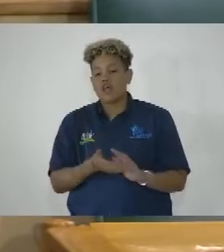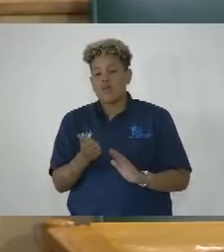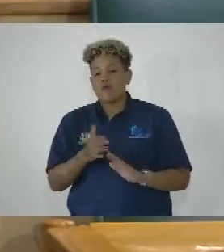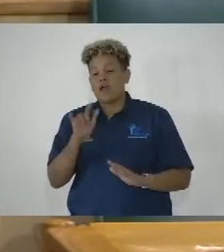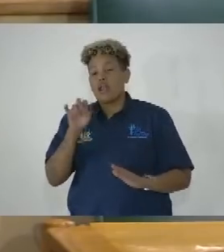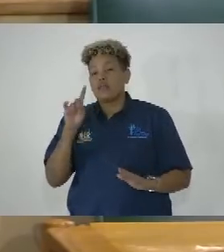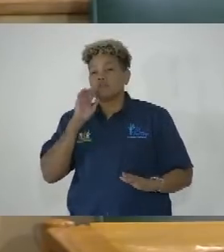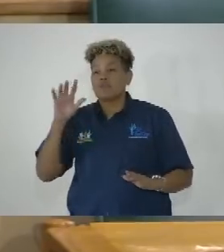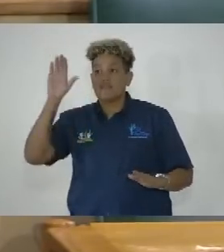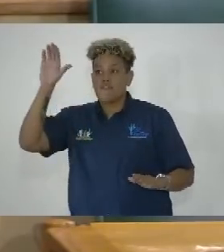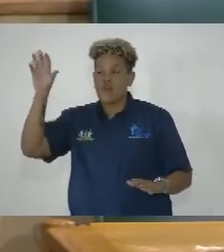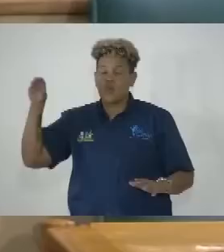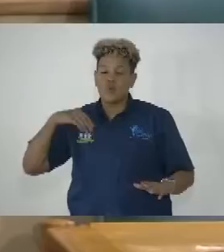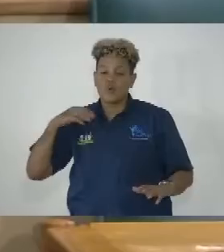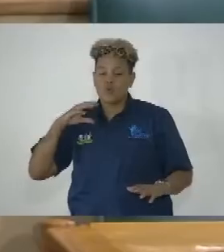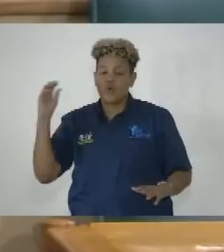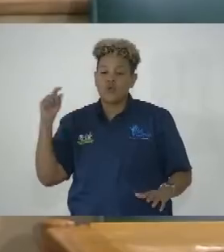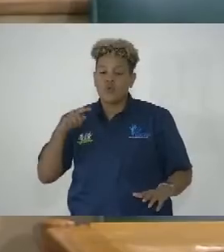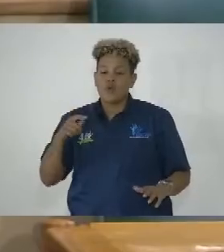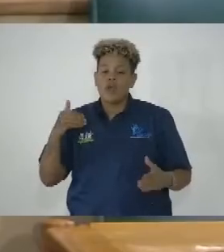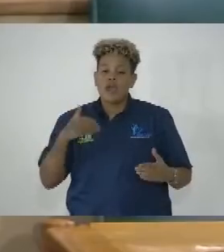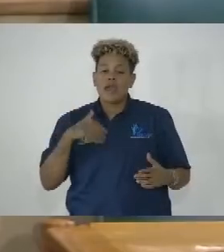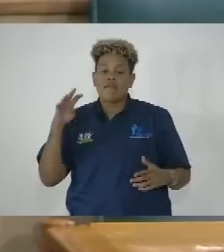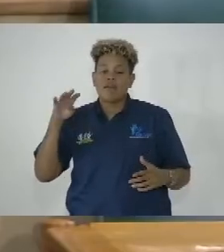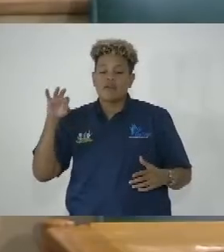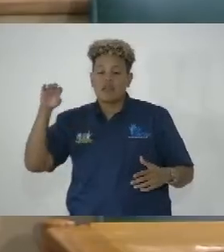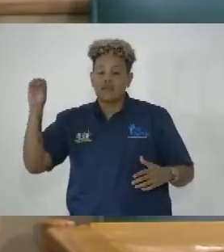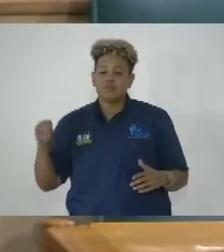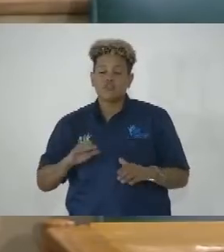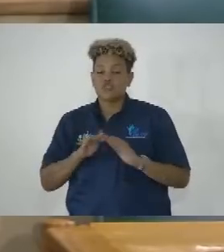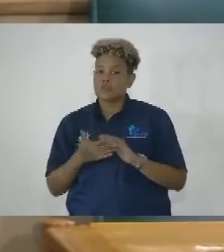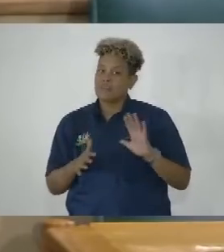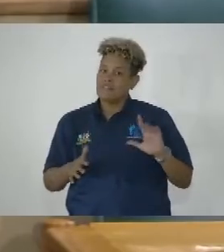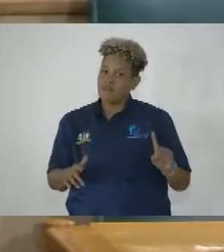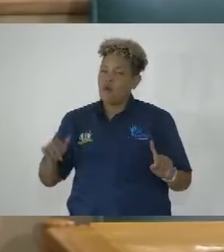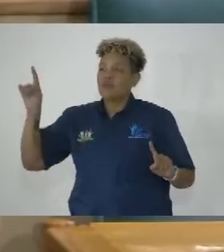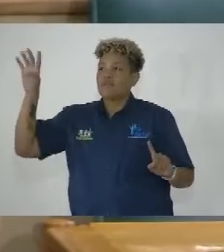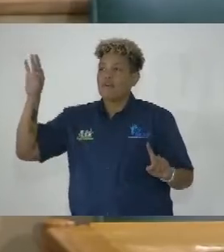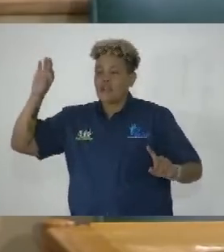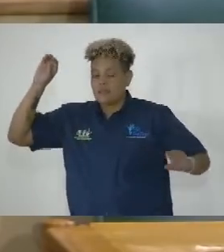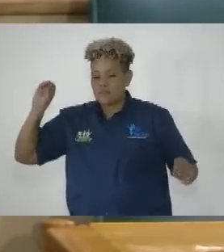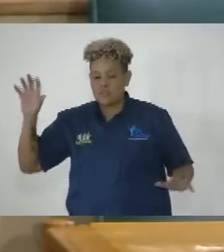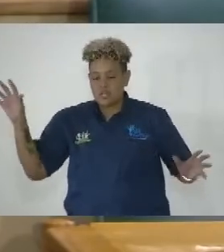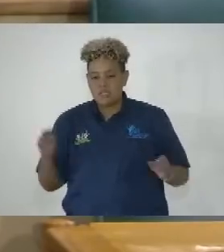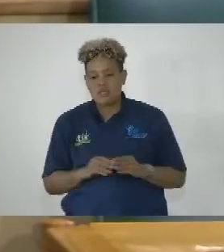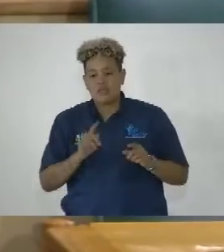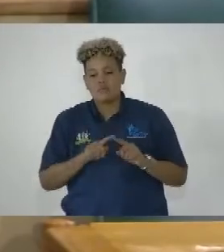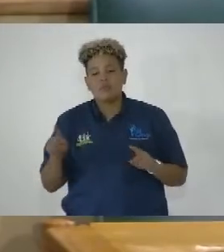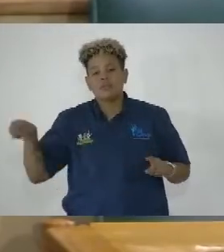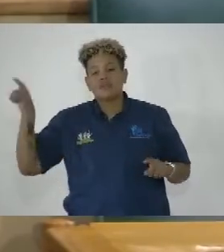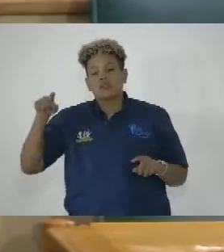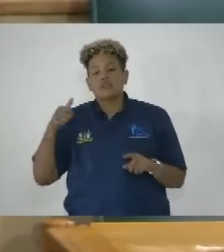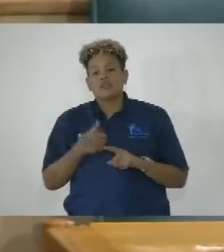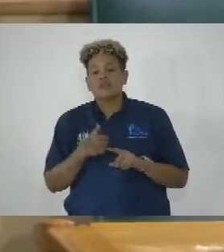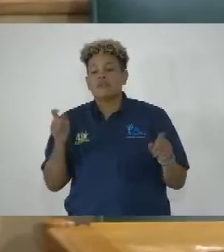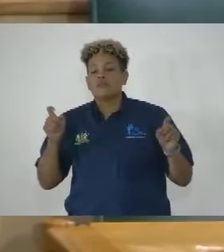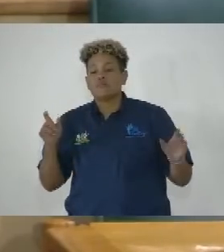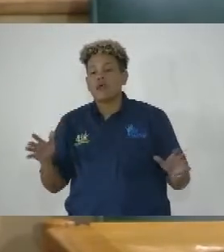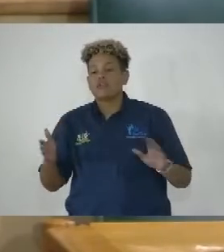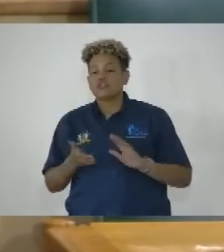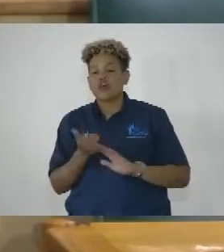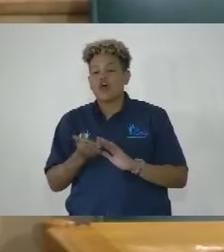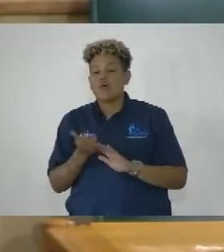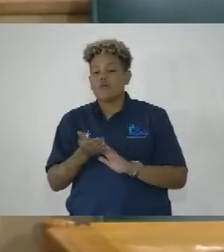a foreign-owned company, they have 49% in the partnership, but they manage the